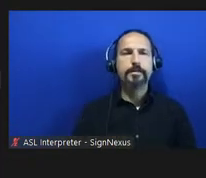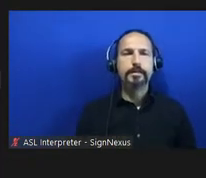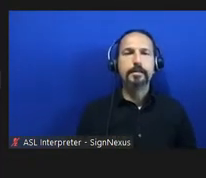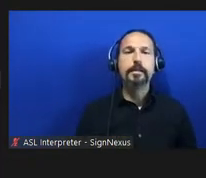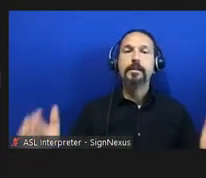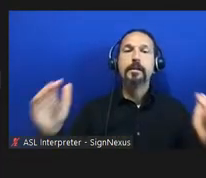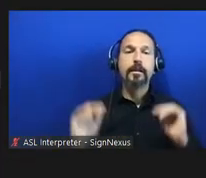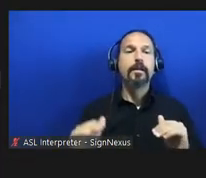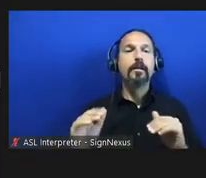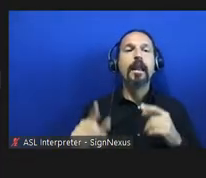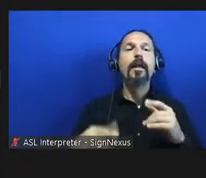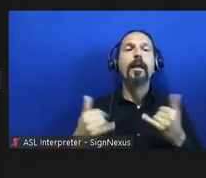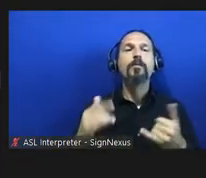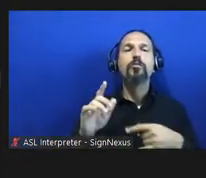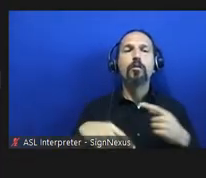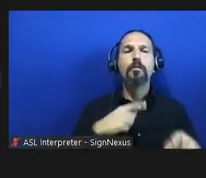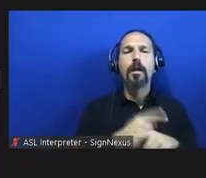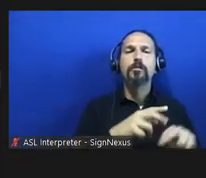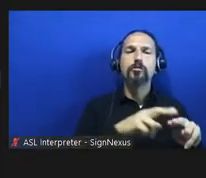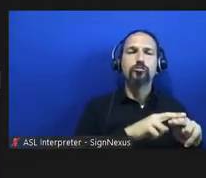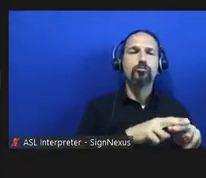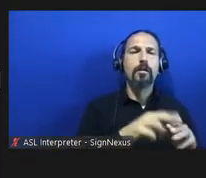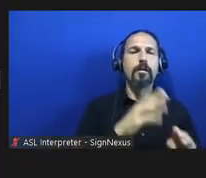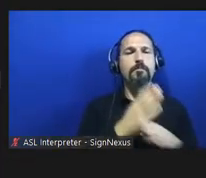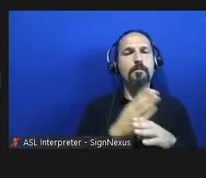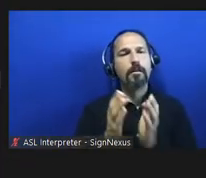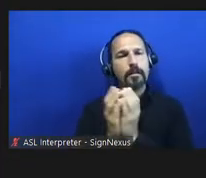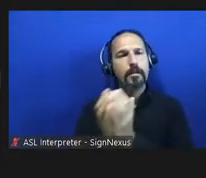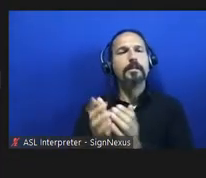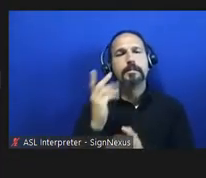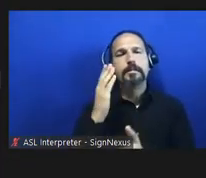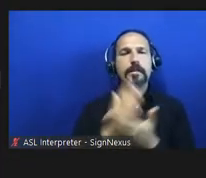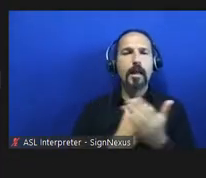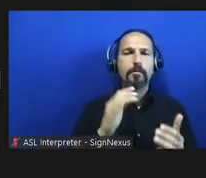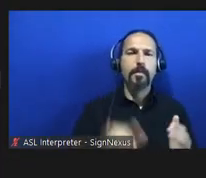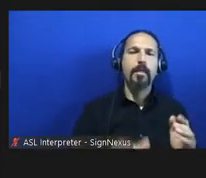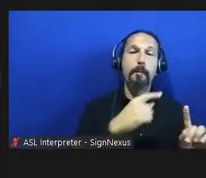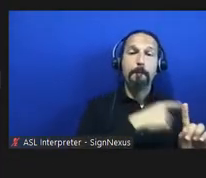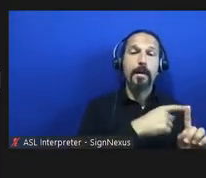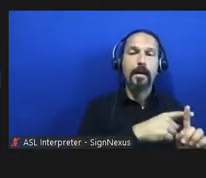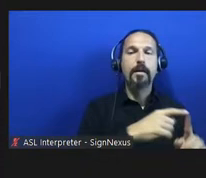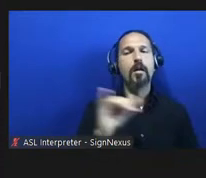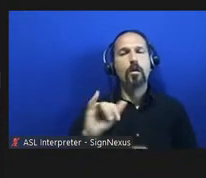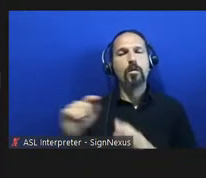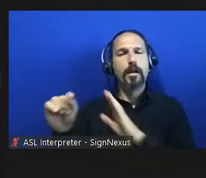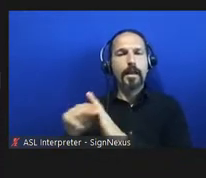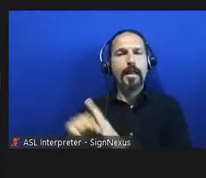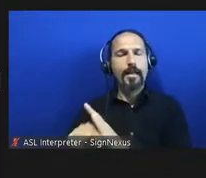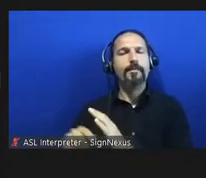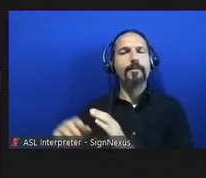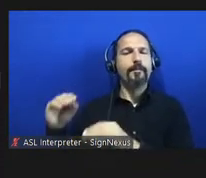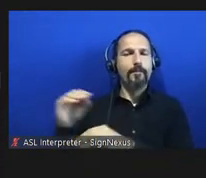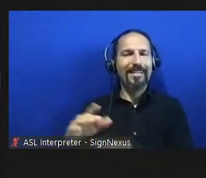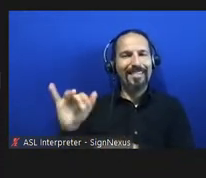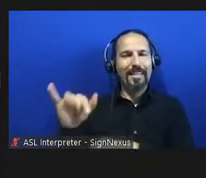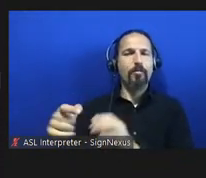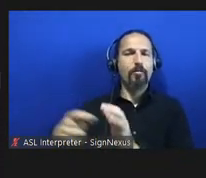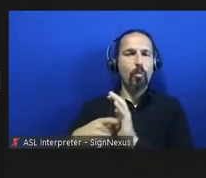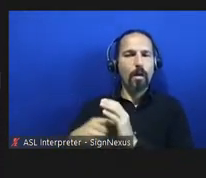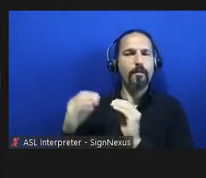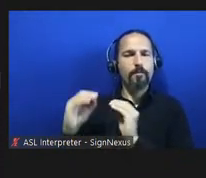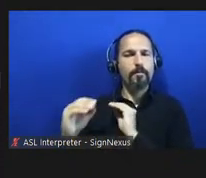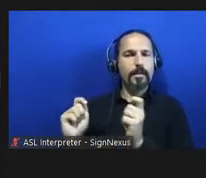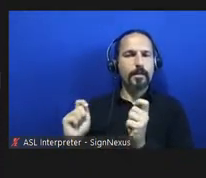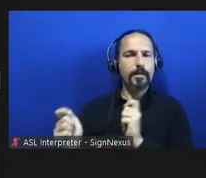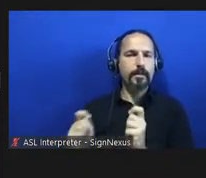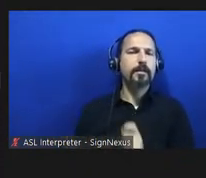in terms of Transit we found beneficial effects and some adverse effects where mitigation is required with respect to